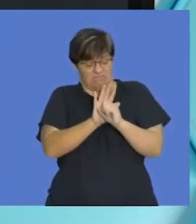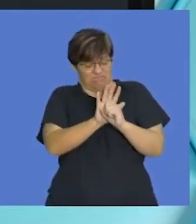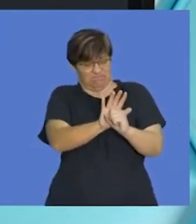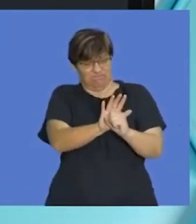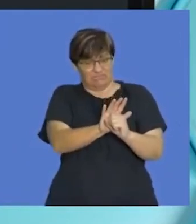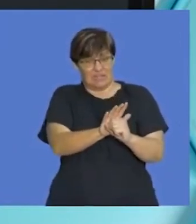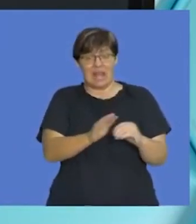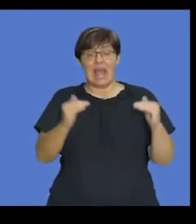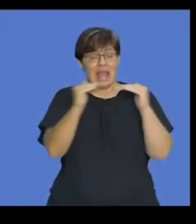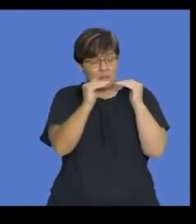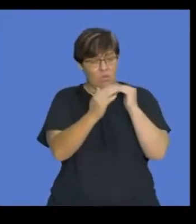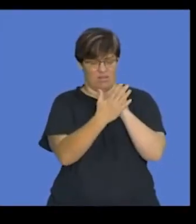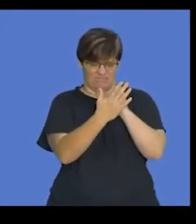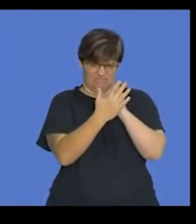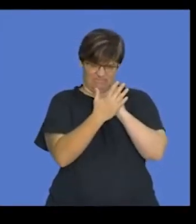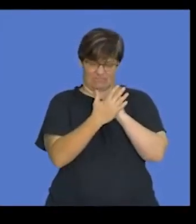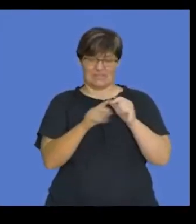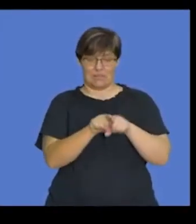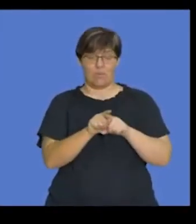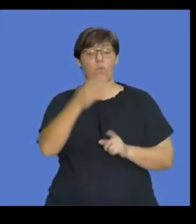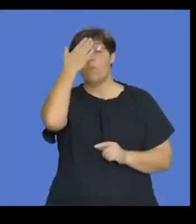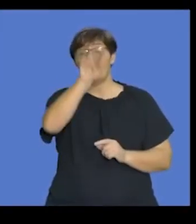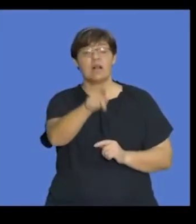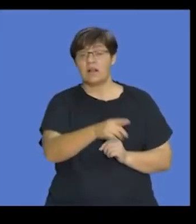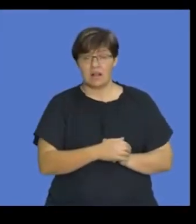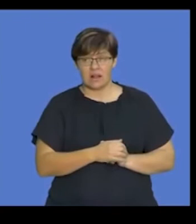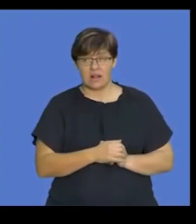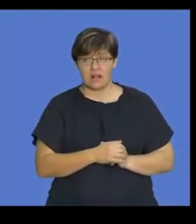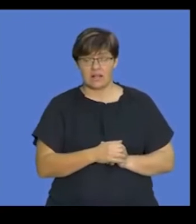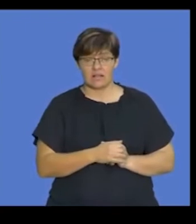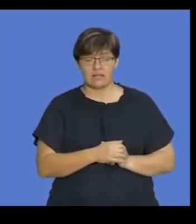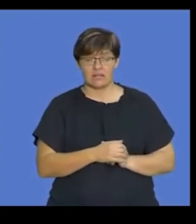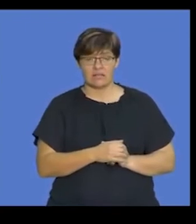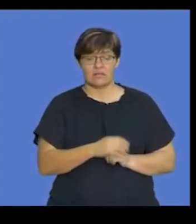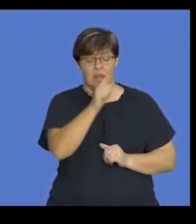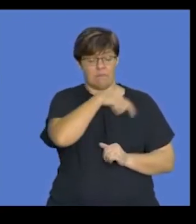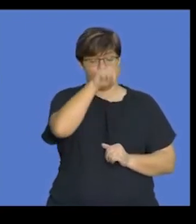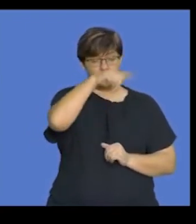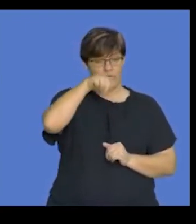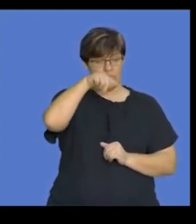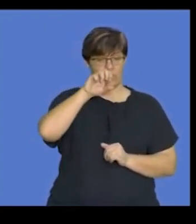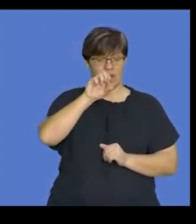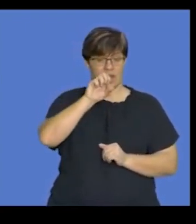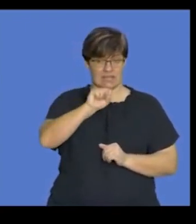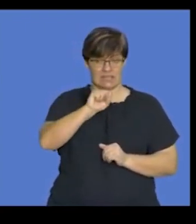friction. We know that that's going to be mu s Fn.